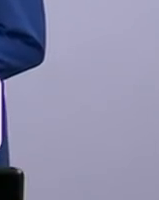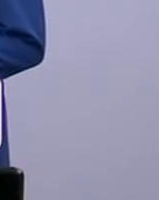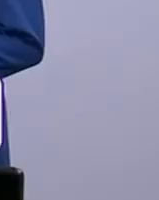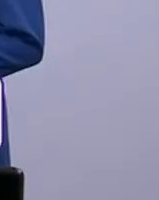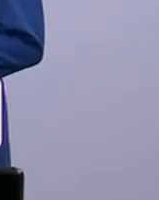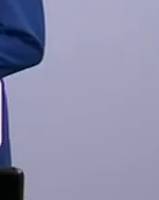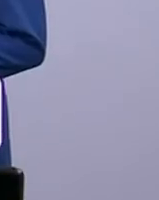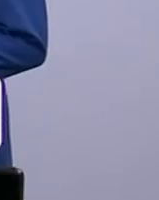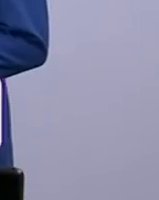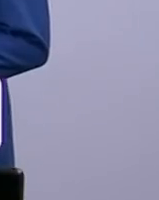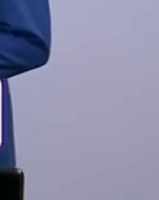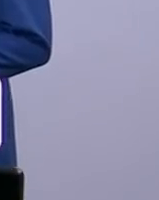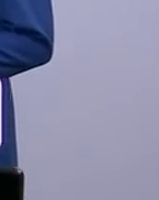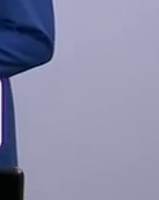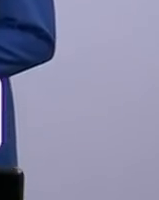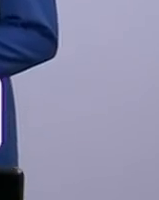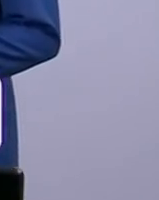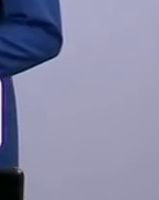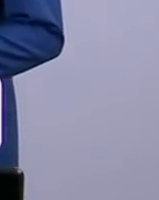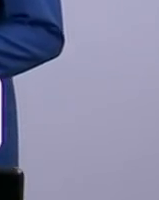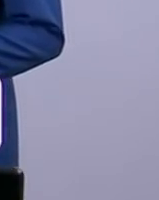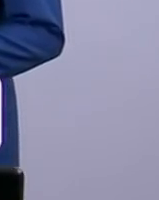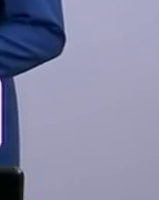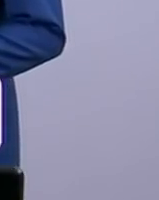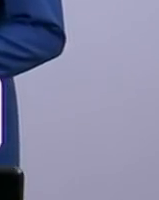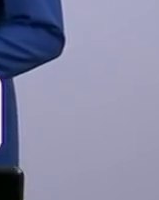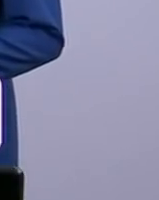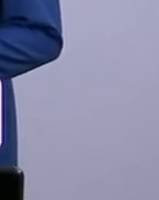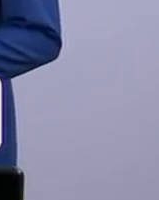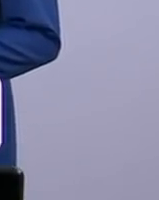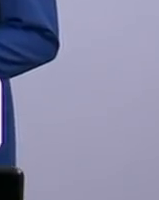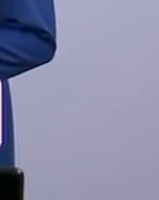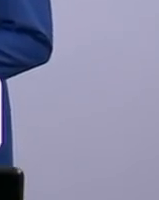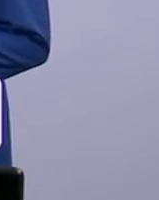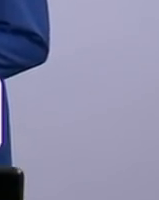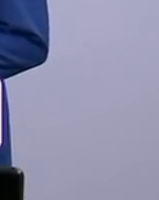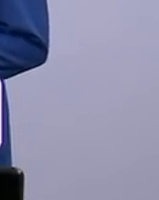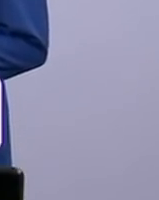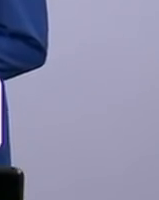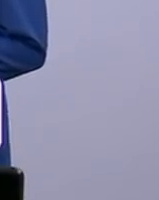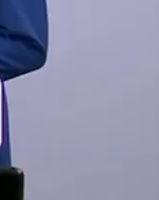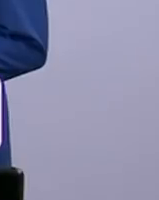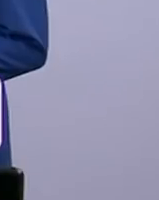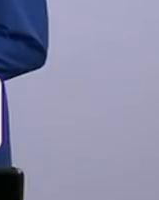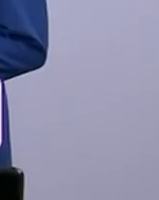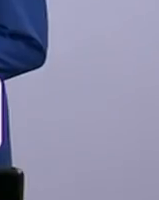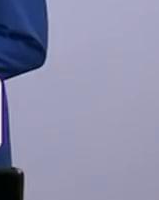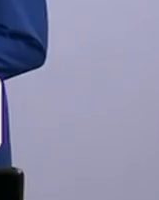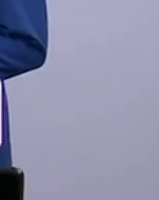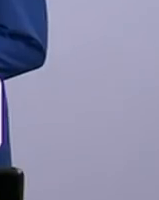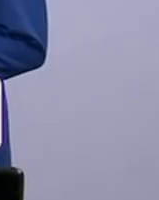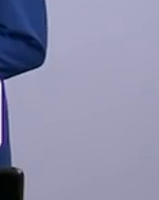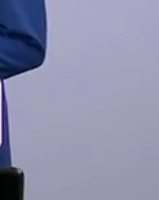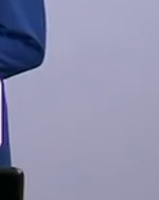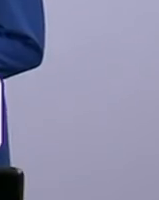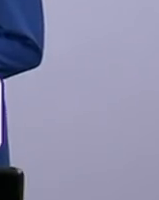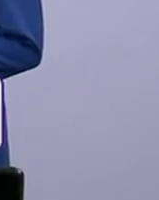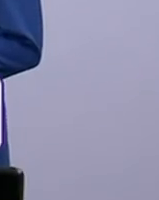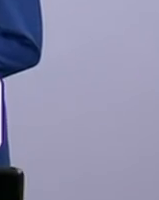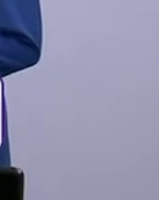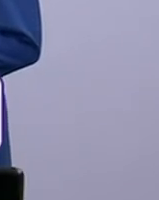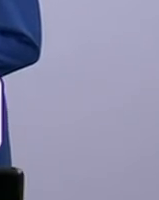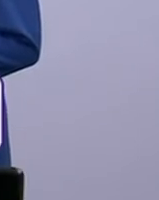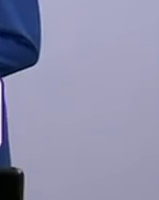ropes when I first joined the company. Number two. Taking an entry-level job at the